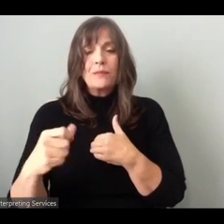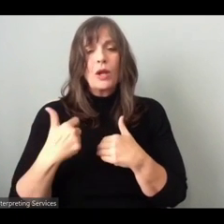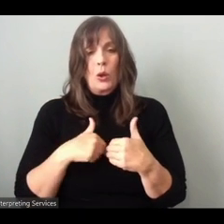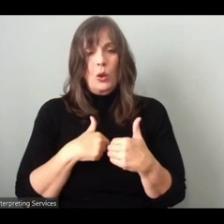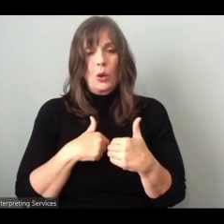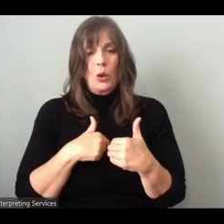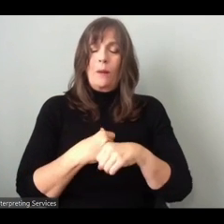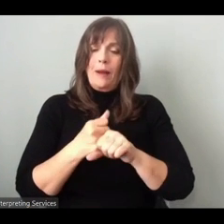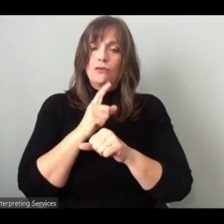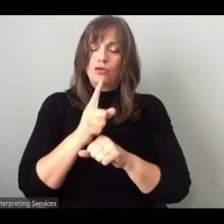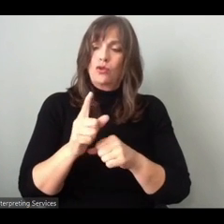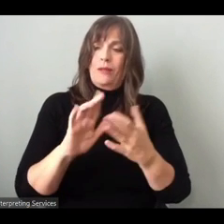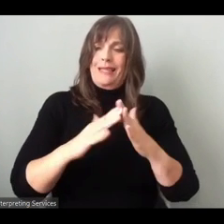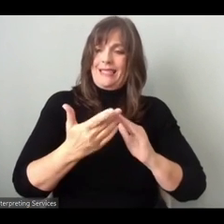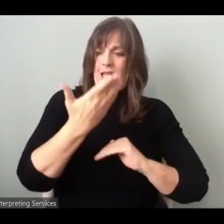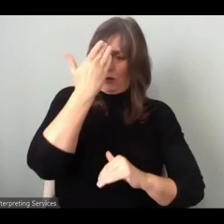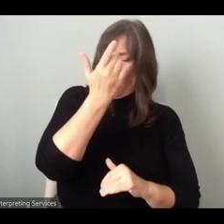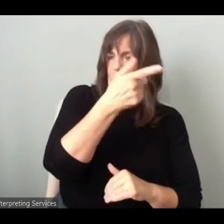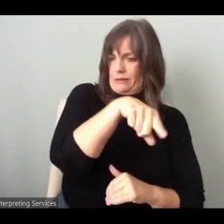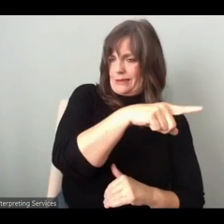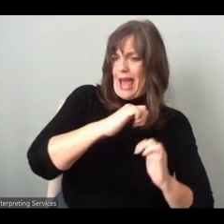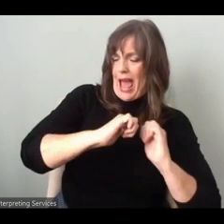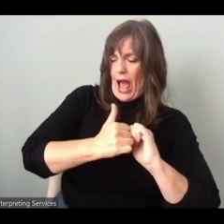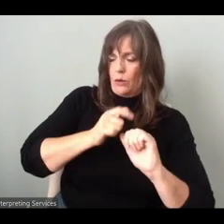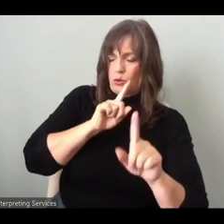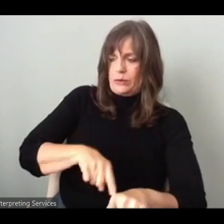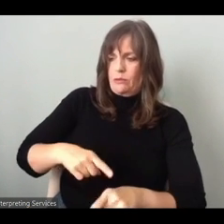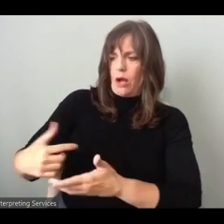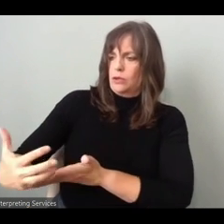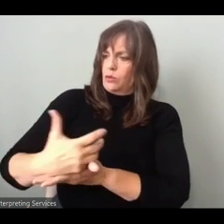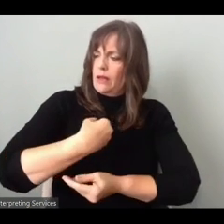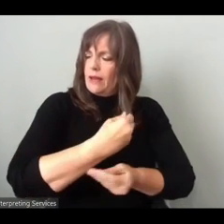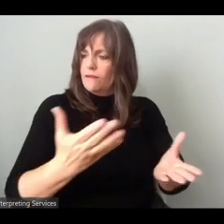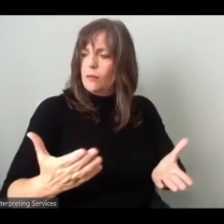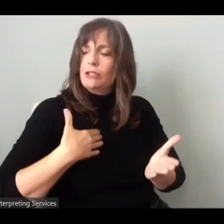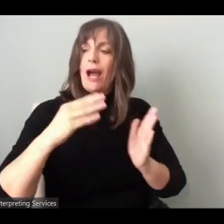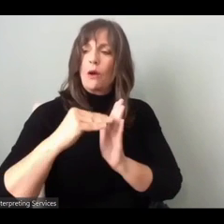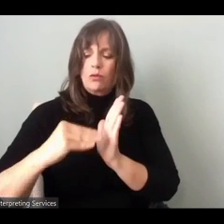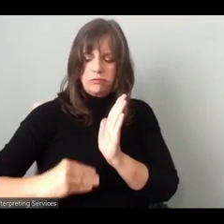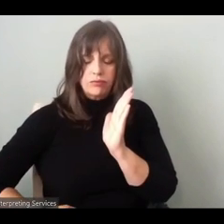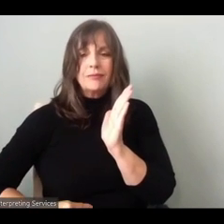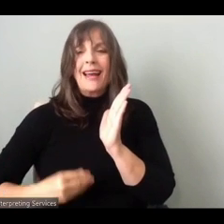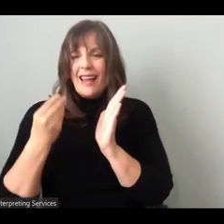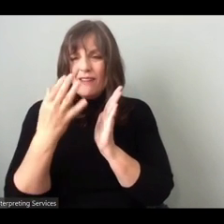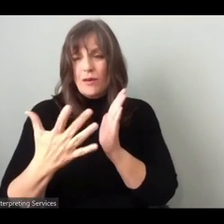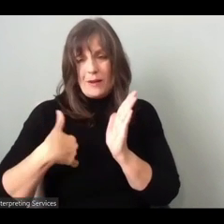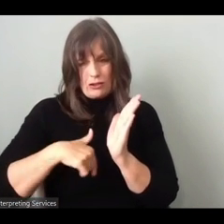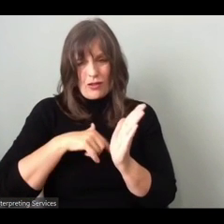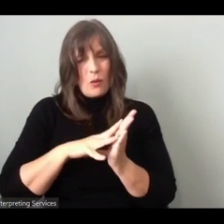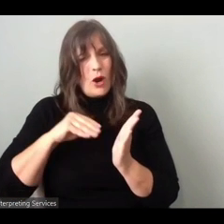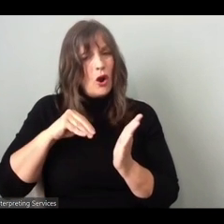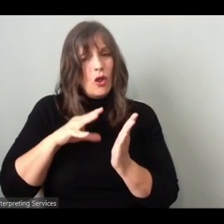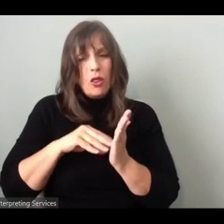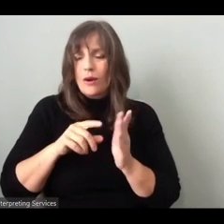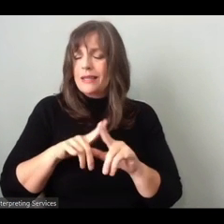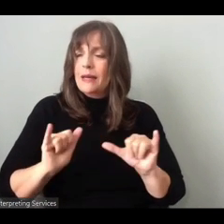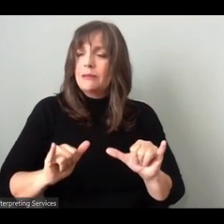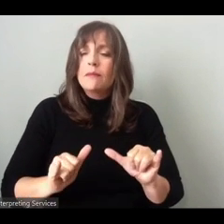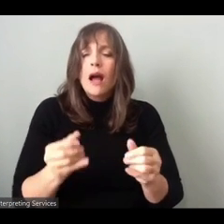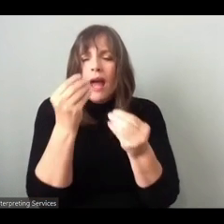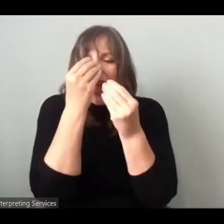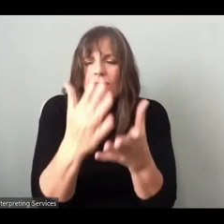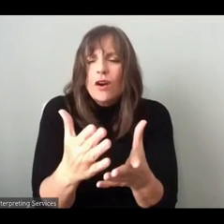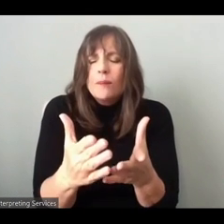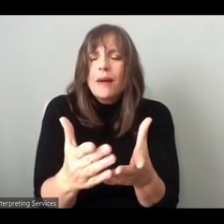real time, and we're keeping and maintaining a dashboard of what we're learning along the way. Information moves at the speed